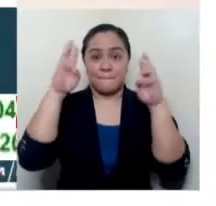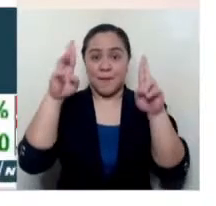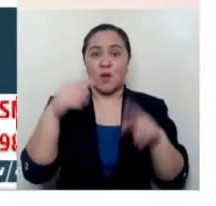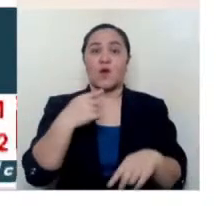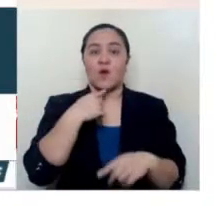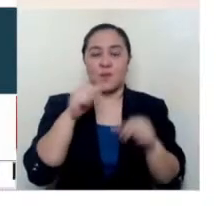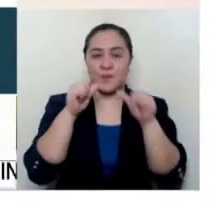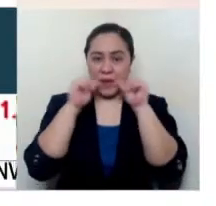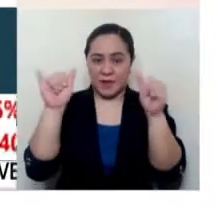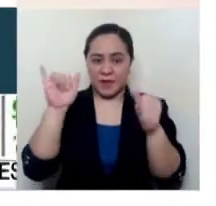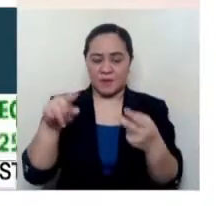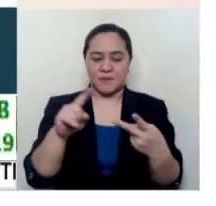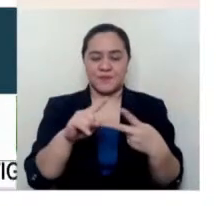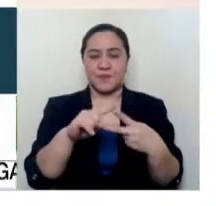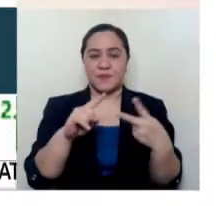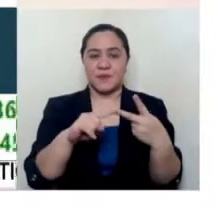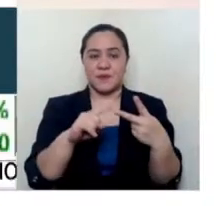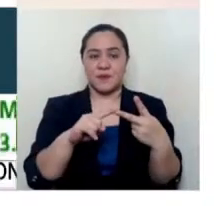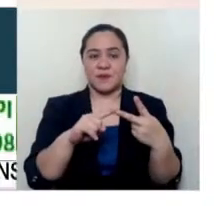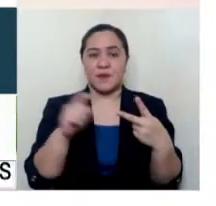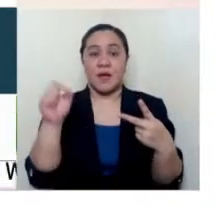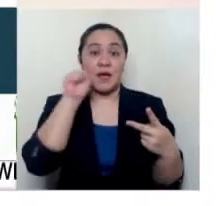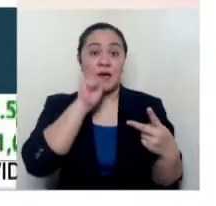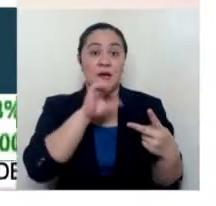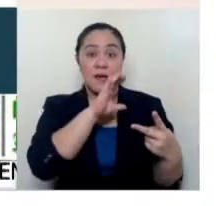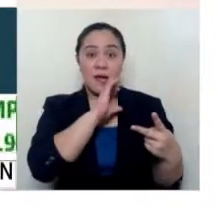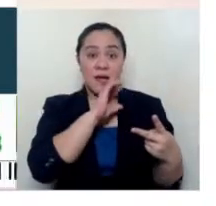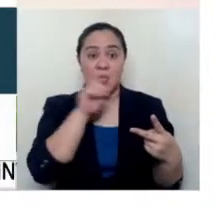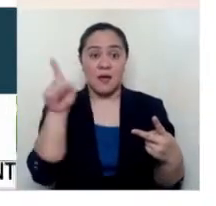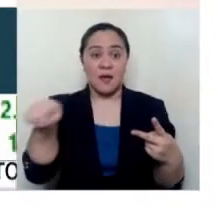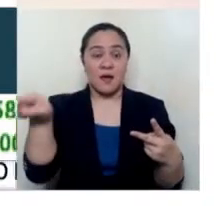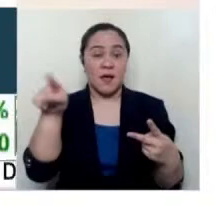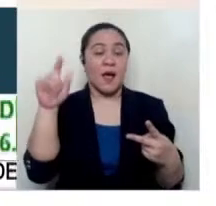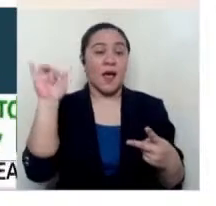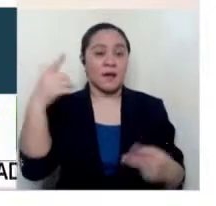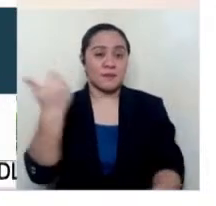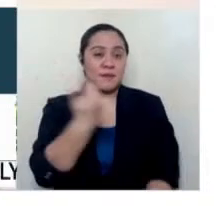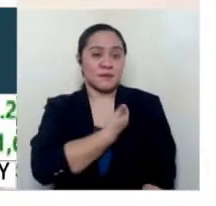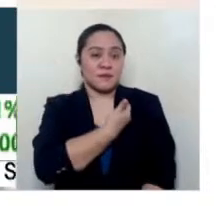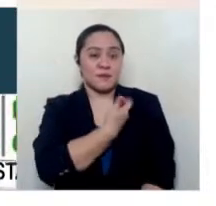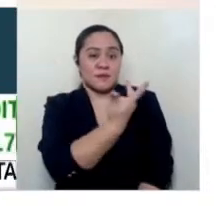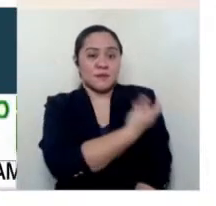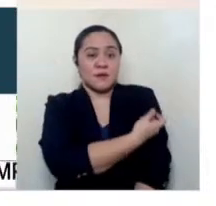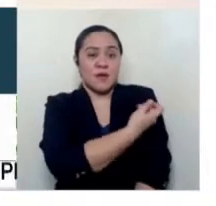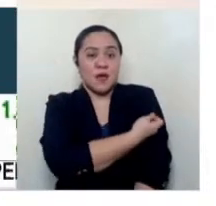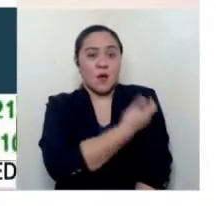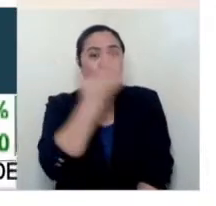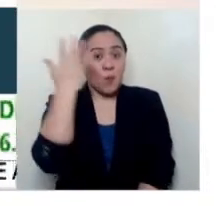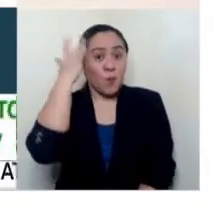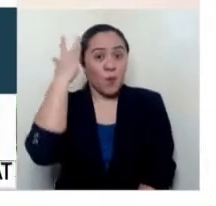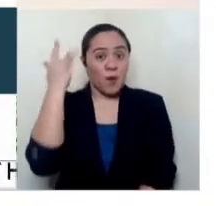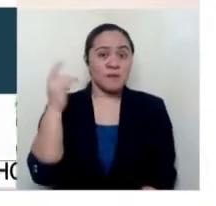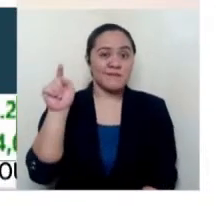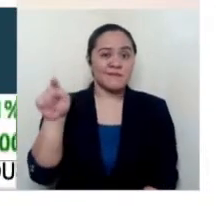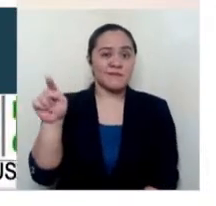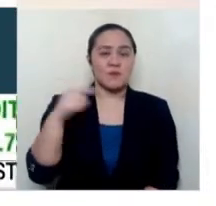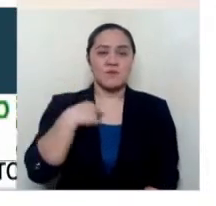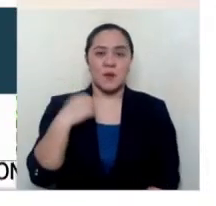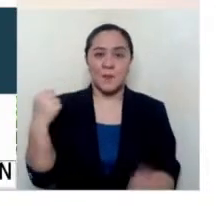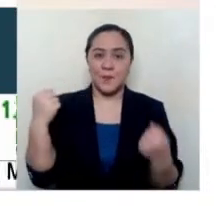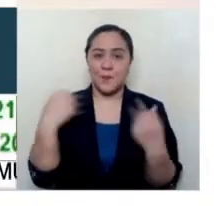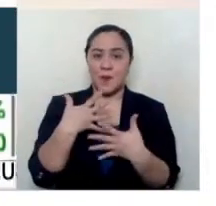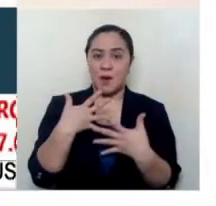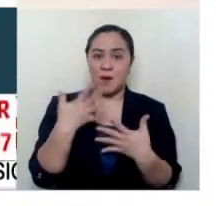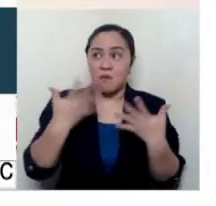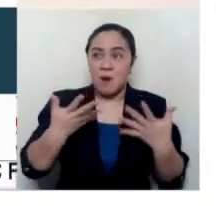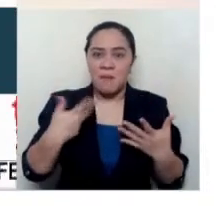And I know of many senior citizens who actually had themselves vaccinated kasi nga meron silang fear na